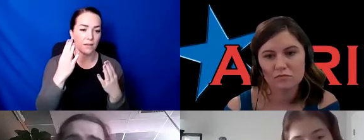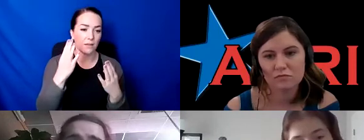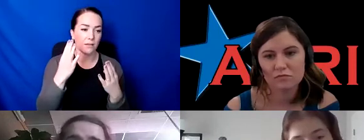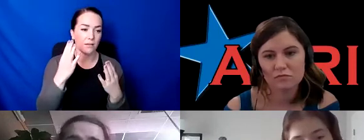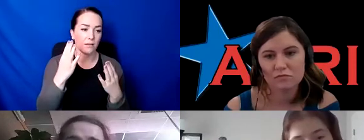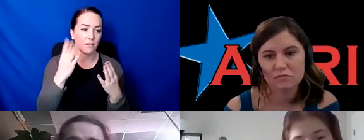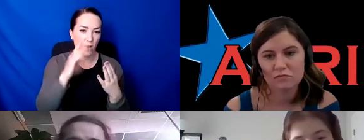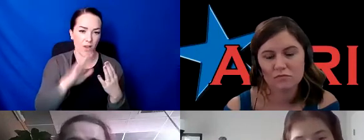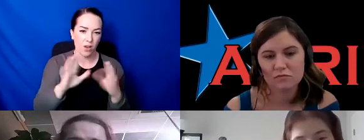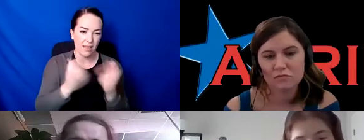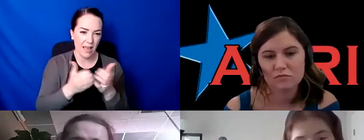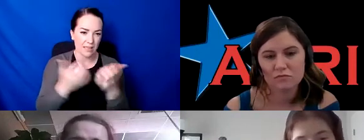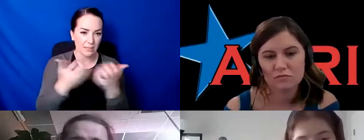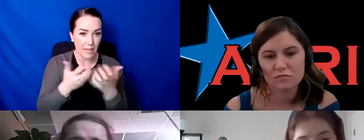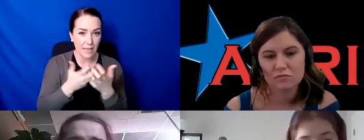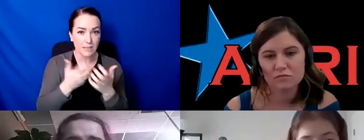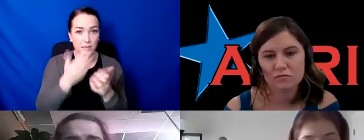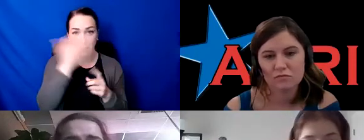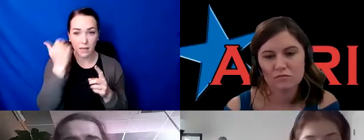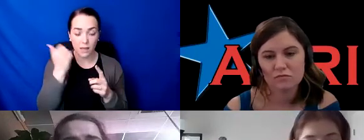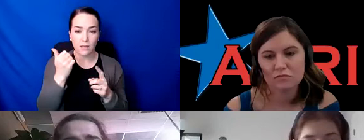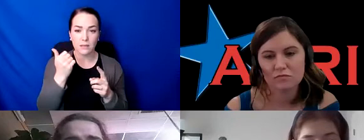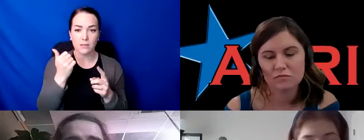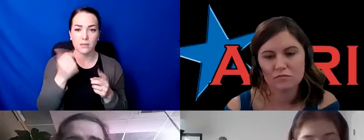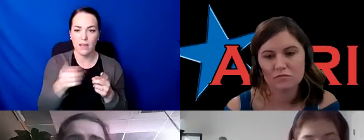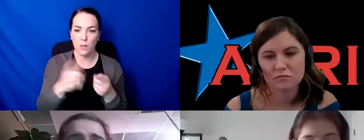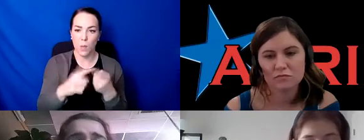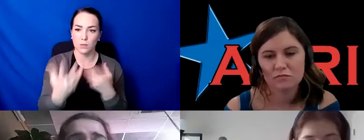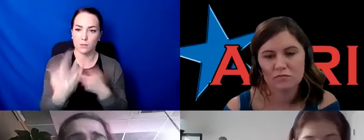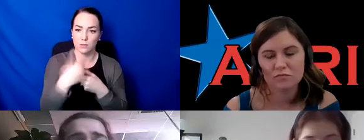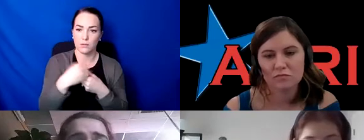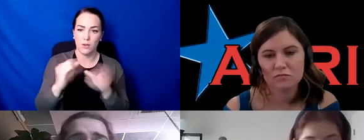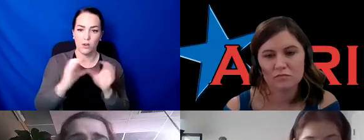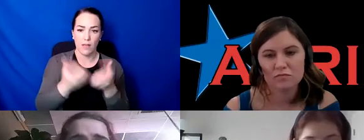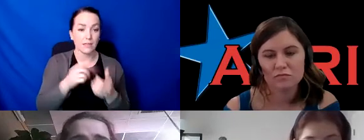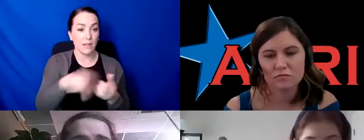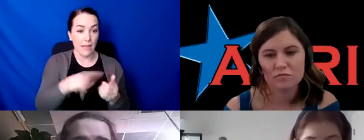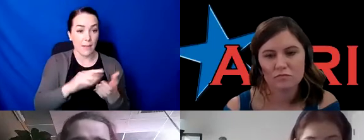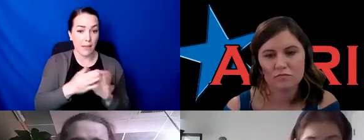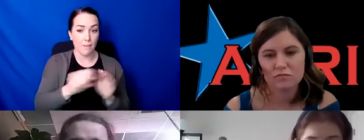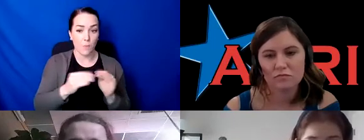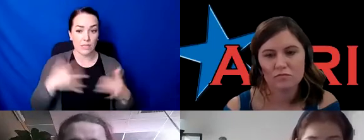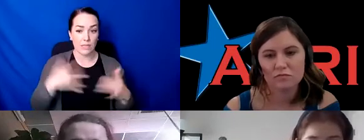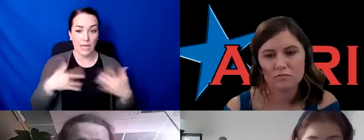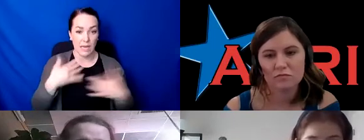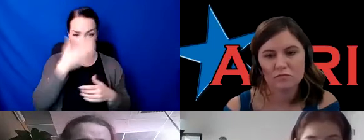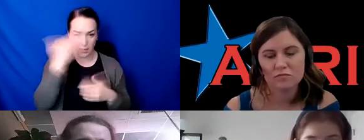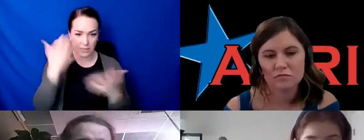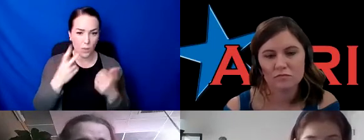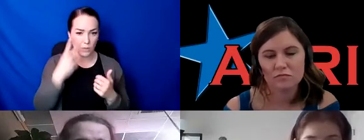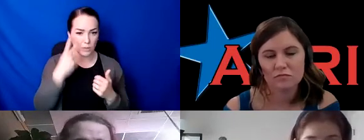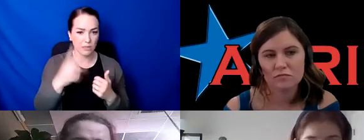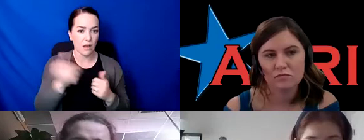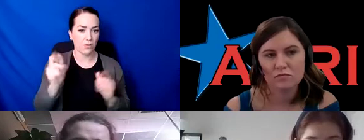because we've had a lot of them take it into their class, and they've gotten excited because, they see other people